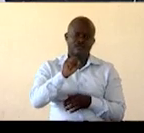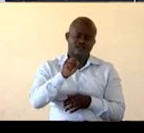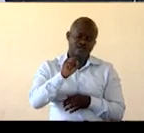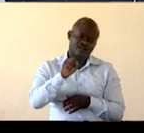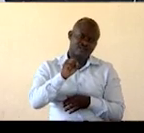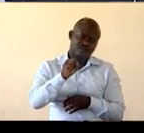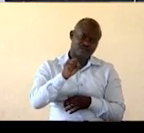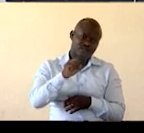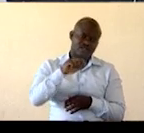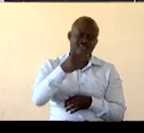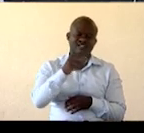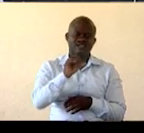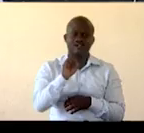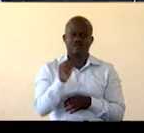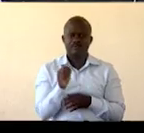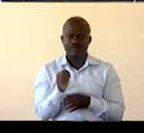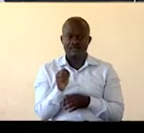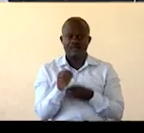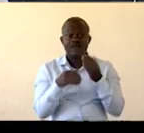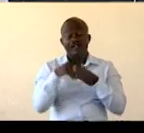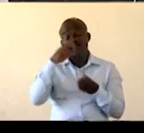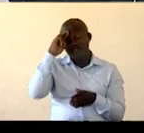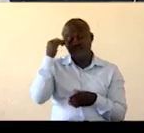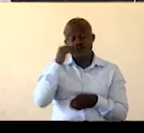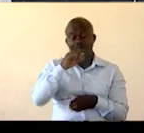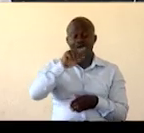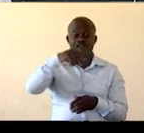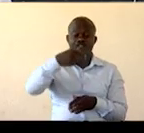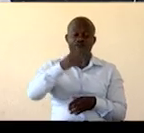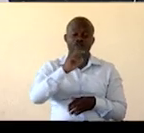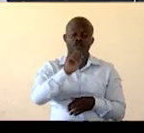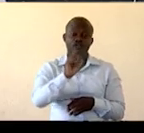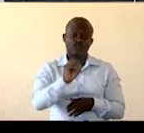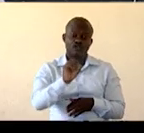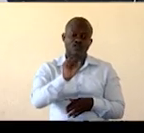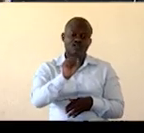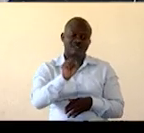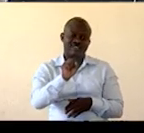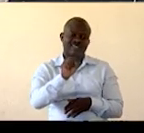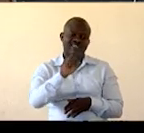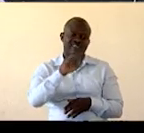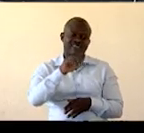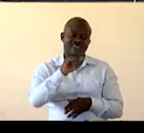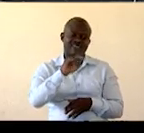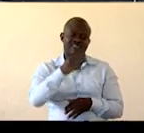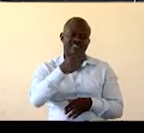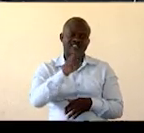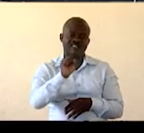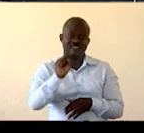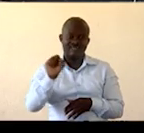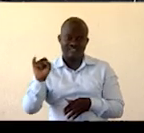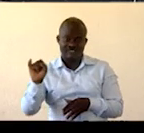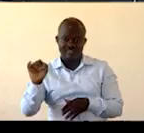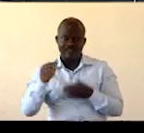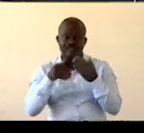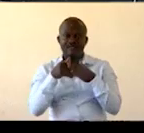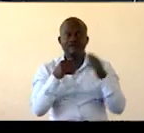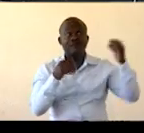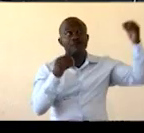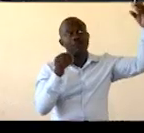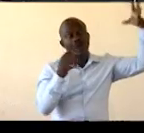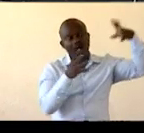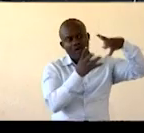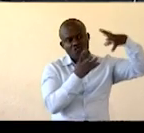one of the requirements of photosynthesis is sunlight. In the process of photosynthesis,